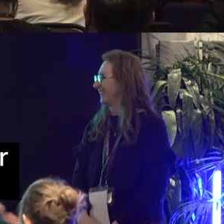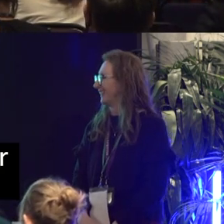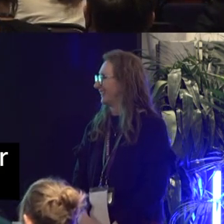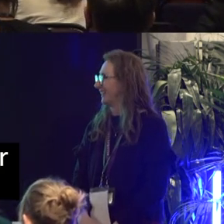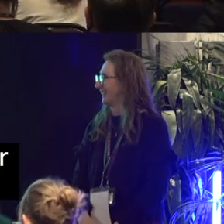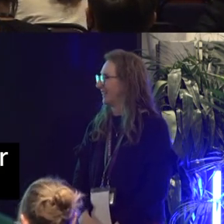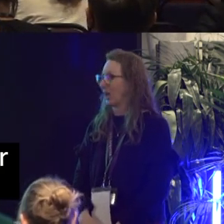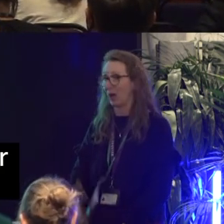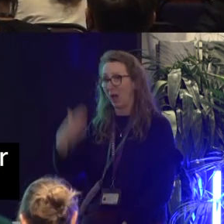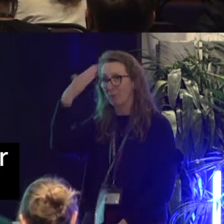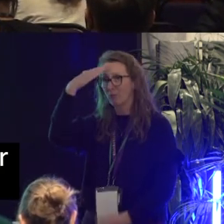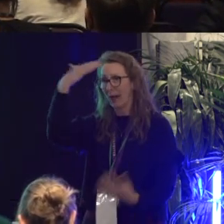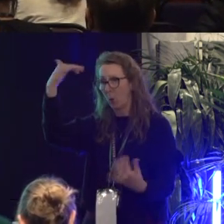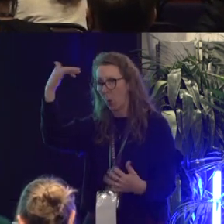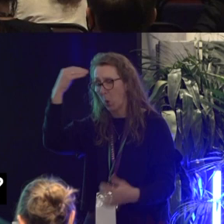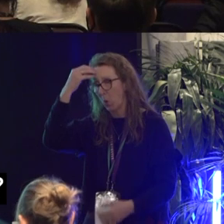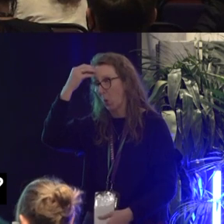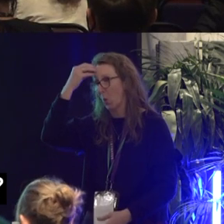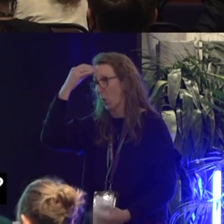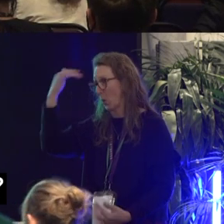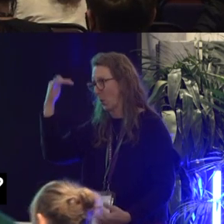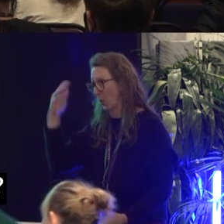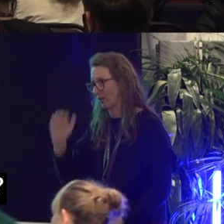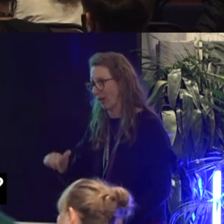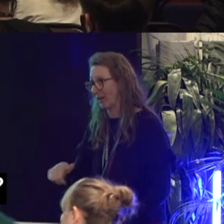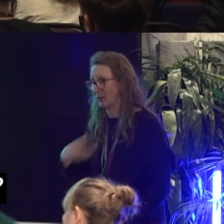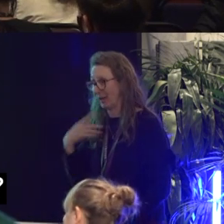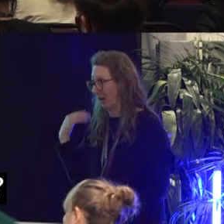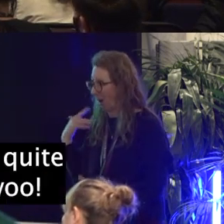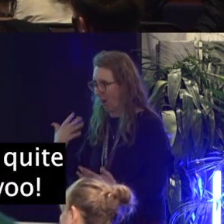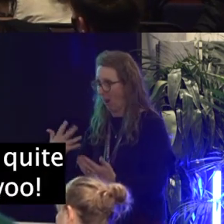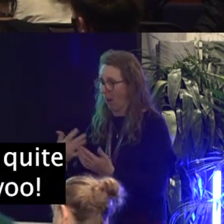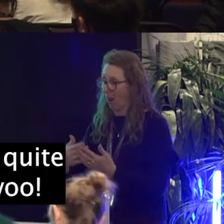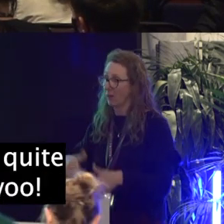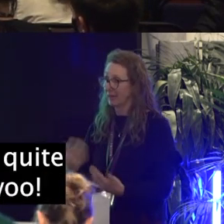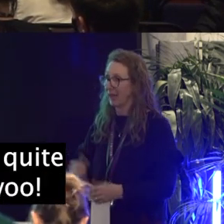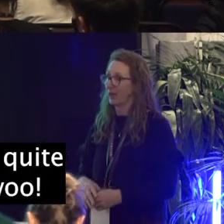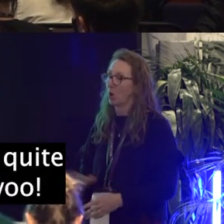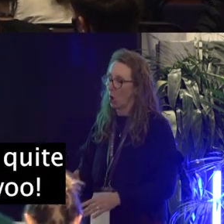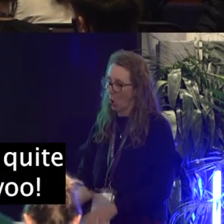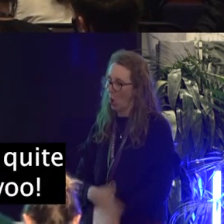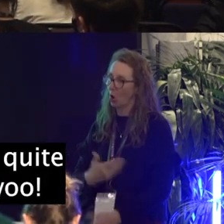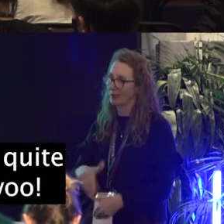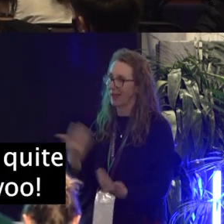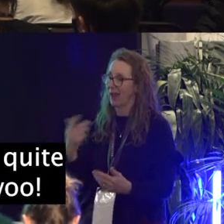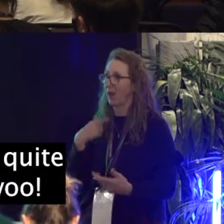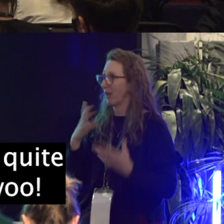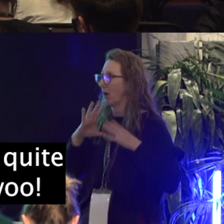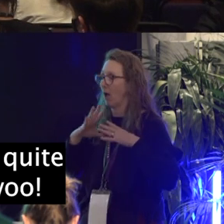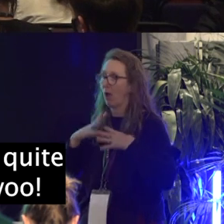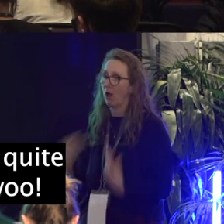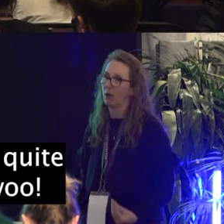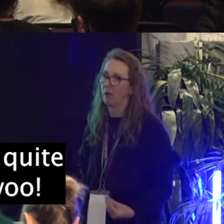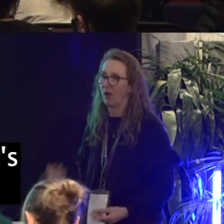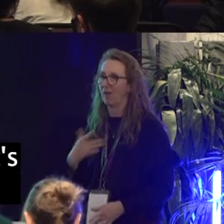Well, is your brain hurting after all that? It's been a long day, hasn't it? It's been a very long day, and I feel quite exhausted, and I feel like